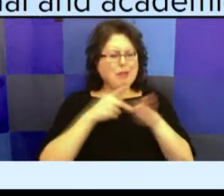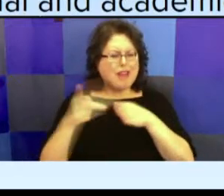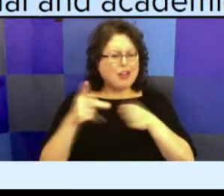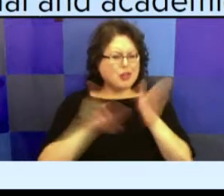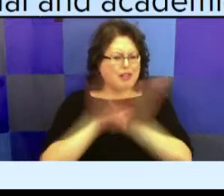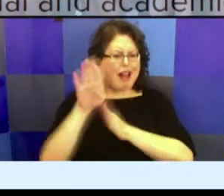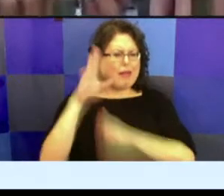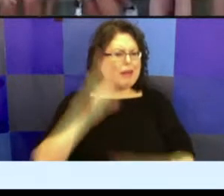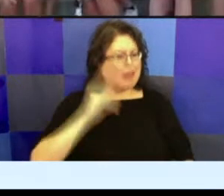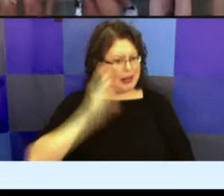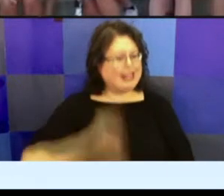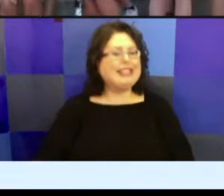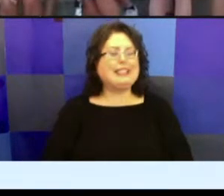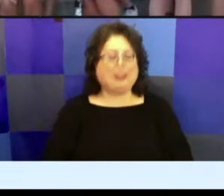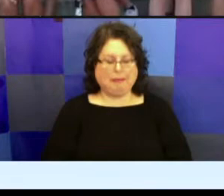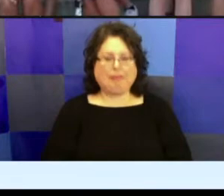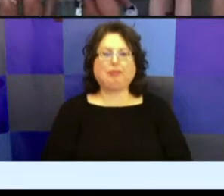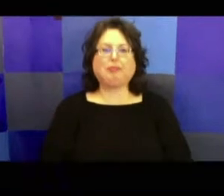experience.